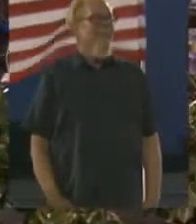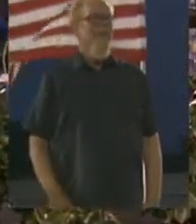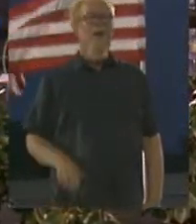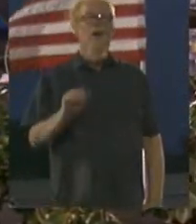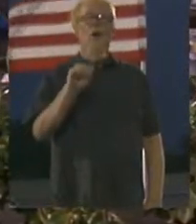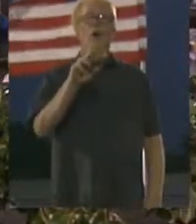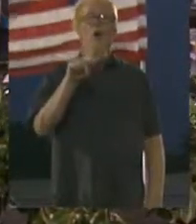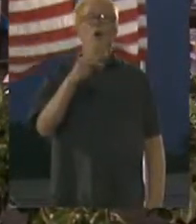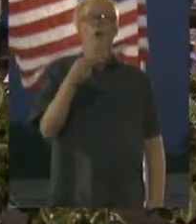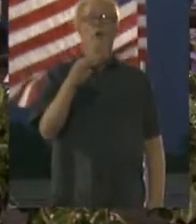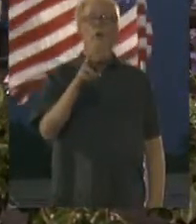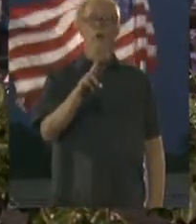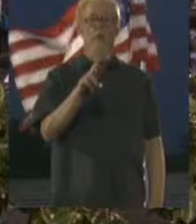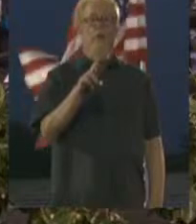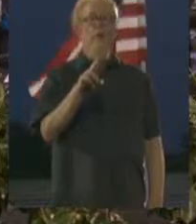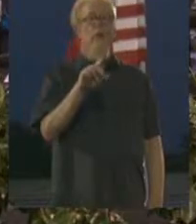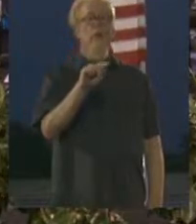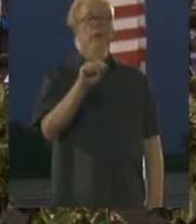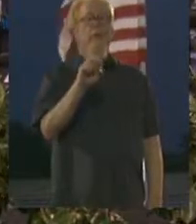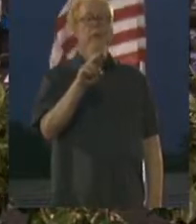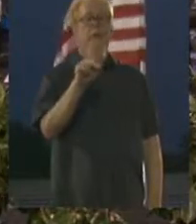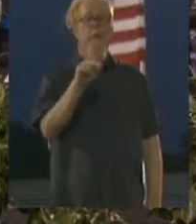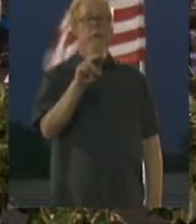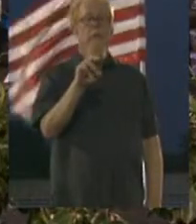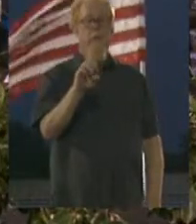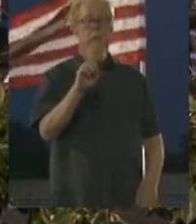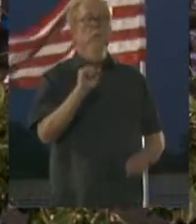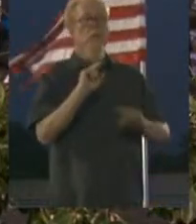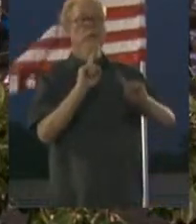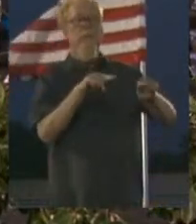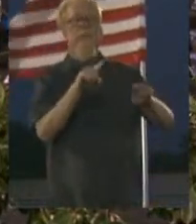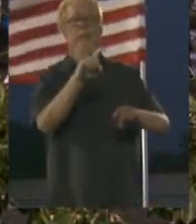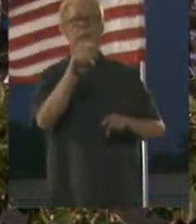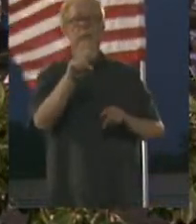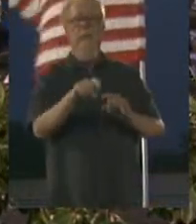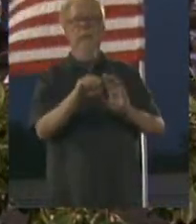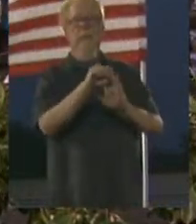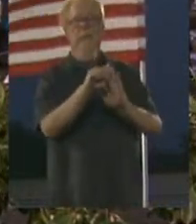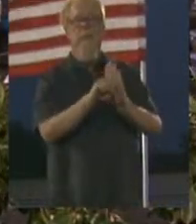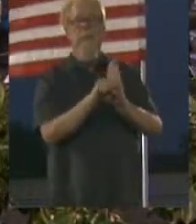Arthur Josiah Terrence will be attending Texas State University.